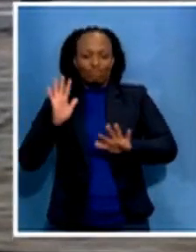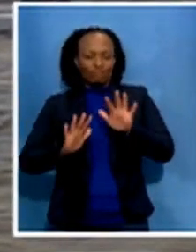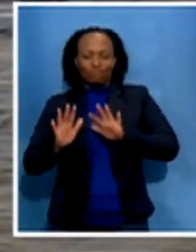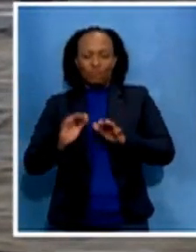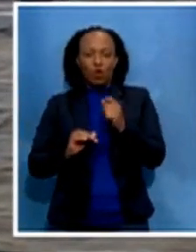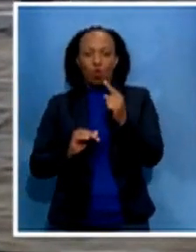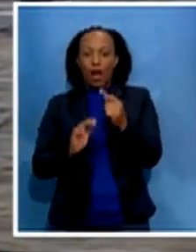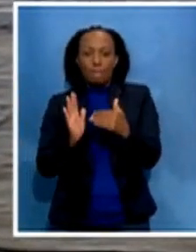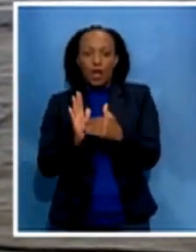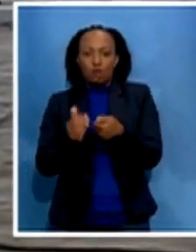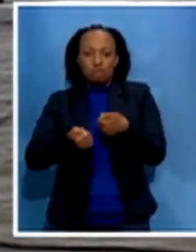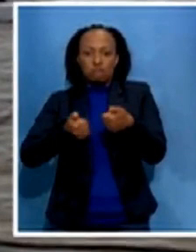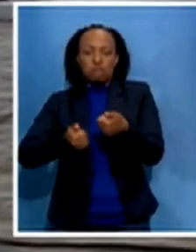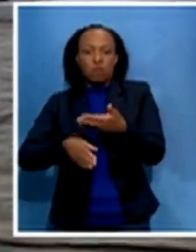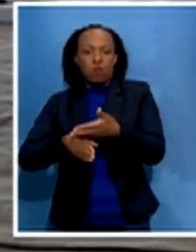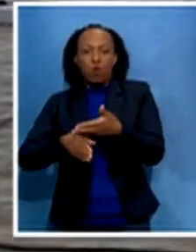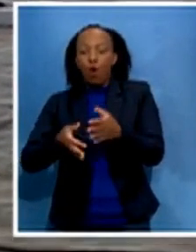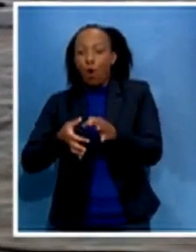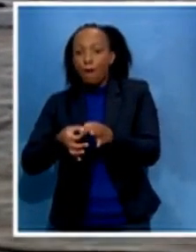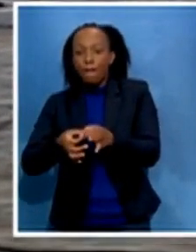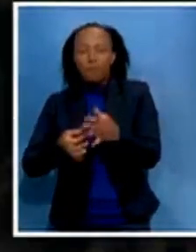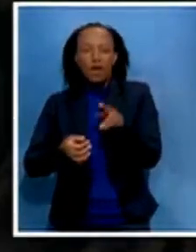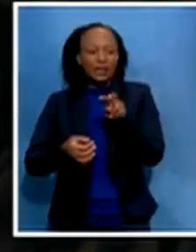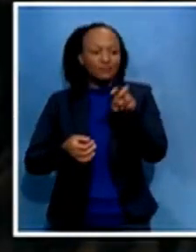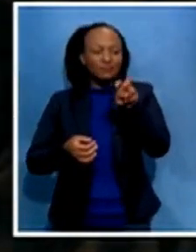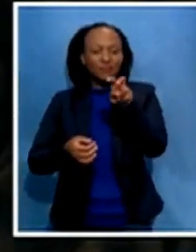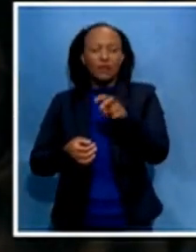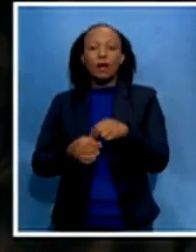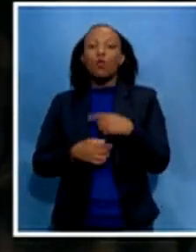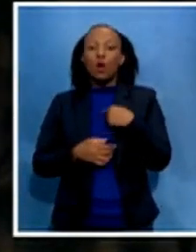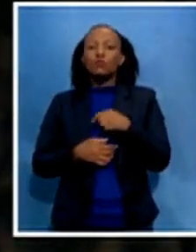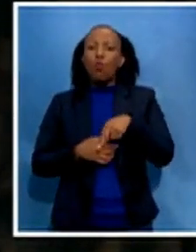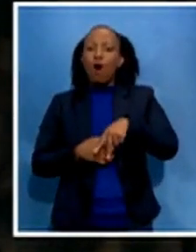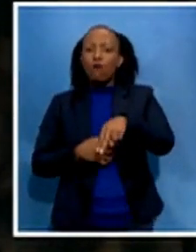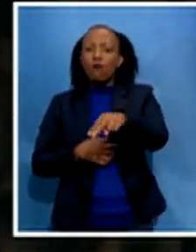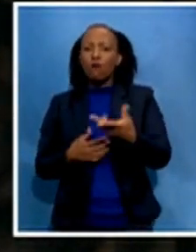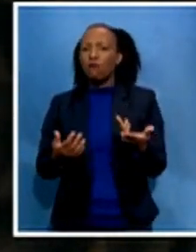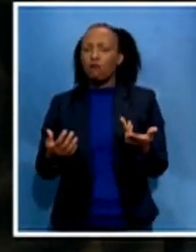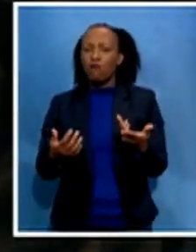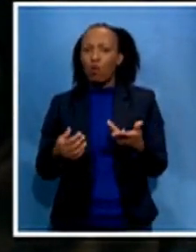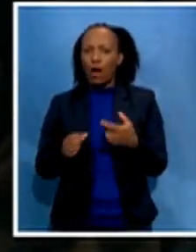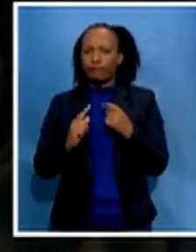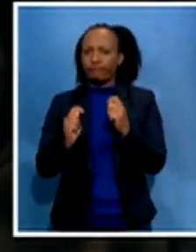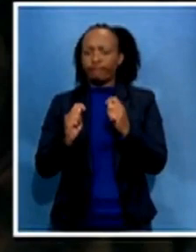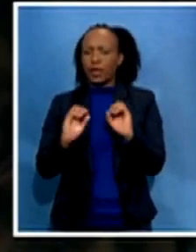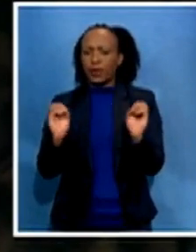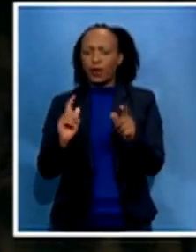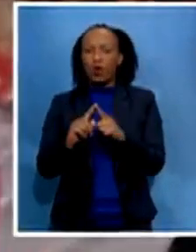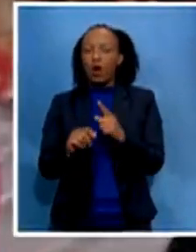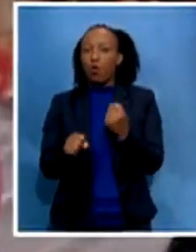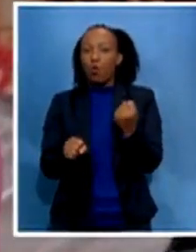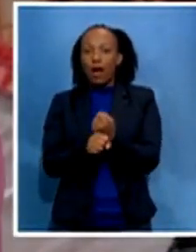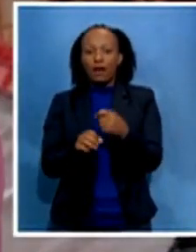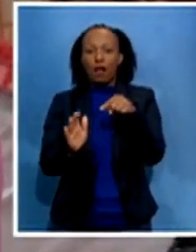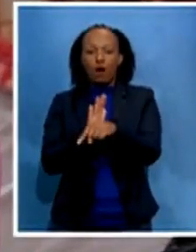long journey on foot. More than 120 million people lost their jobs in the months following the lockdown. Despite this, the